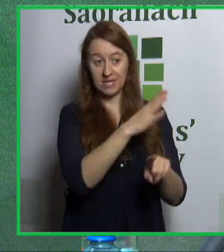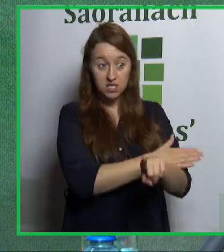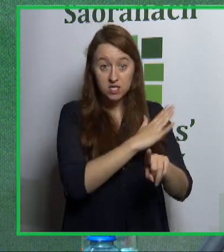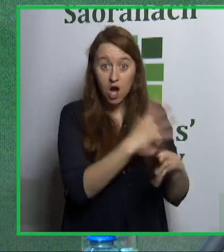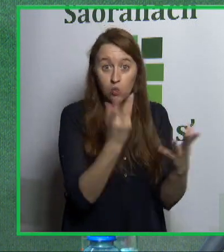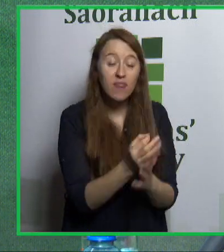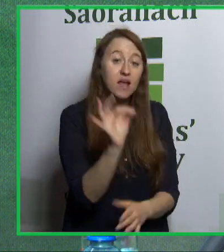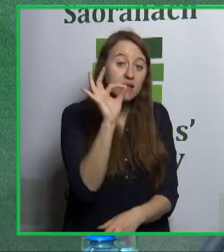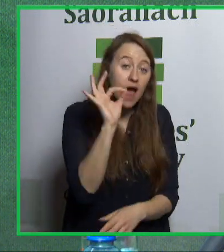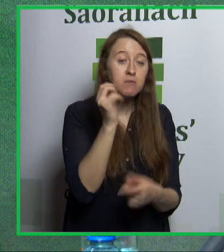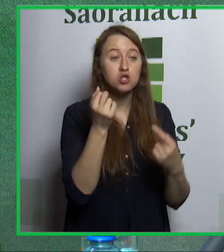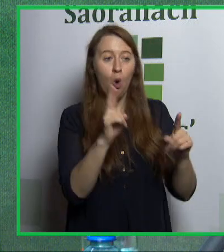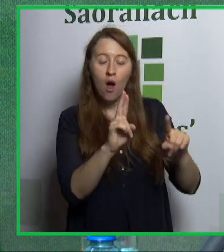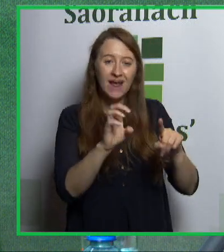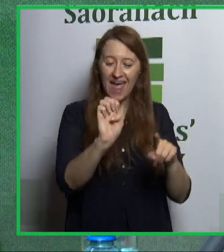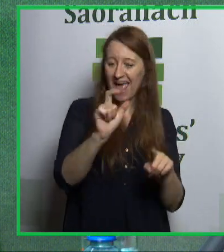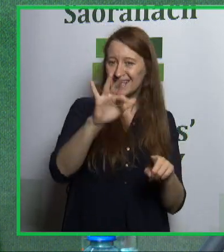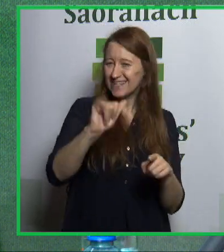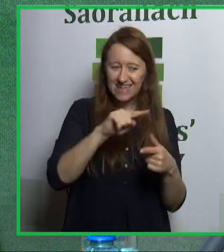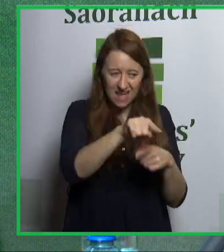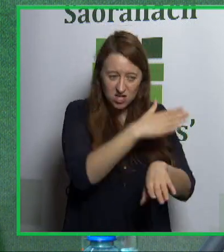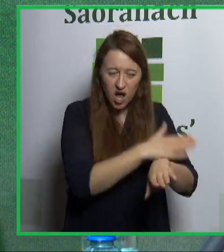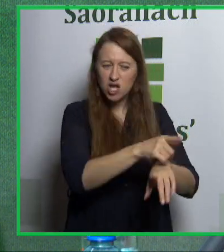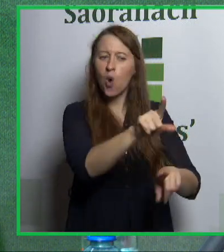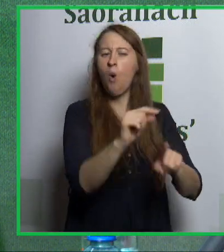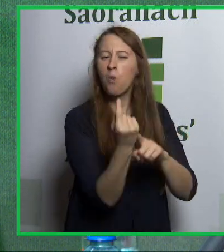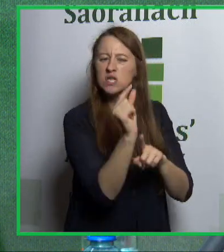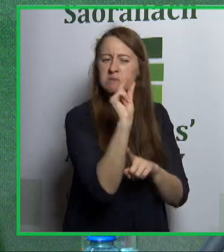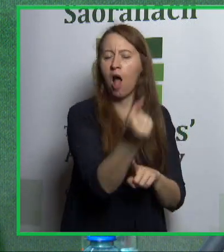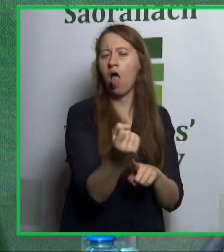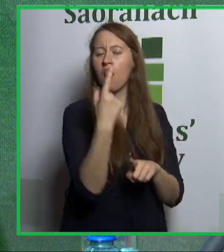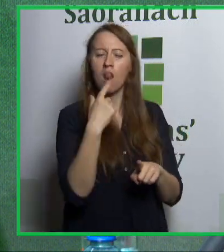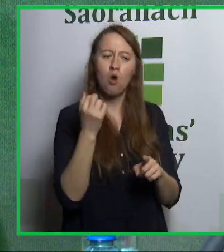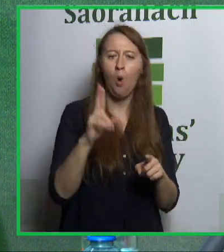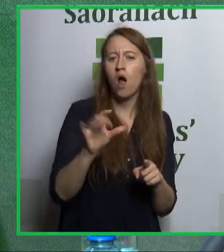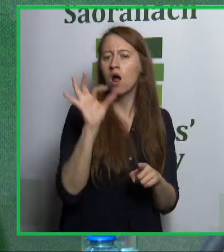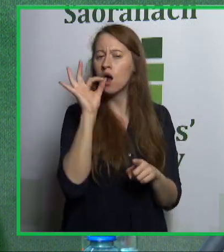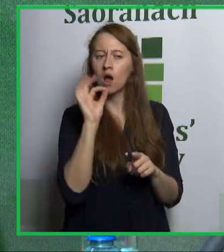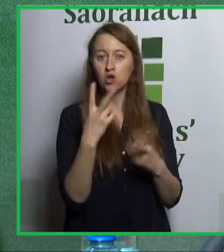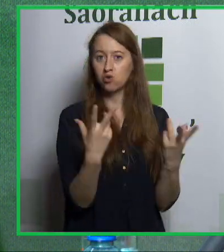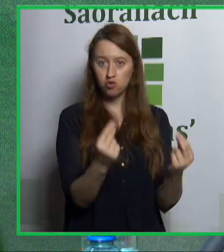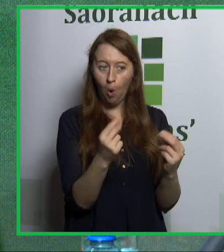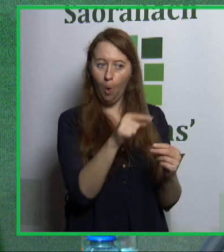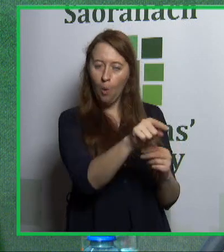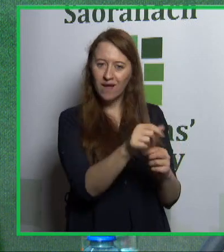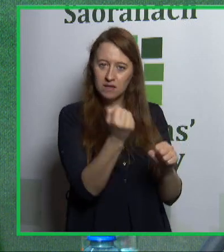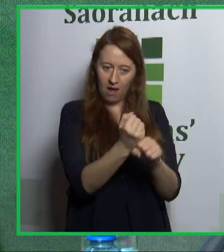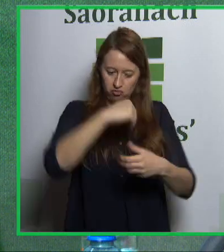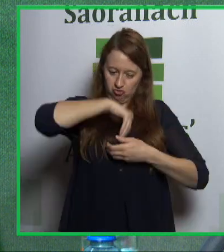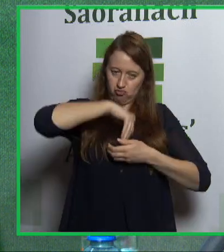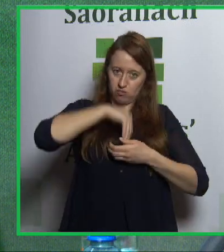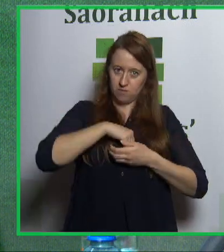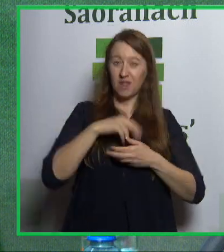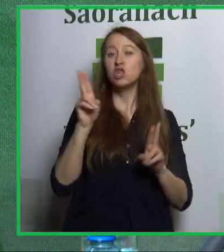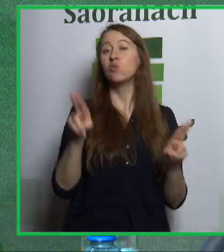drugs began when we started fermenting berries and yeast many, many thousands of years ago. You can't look down on somebody doing drugs through a pint